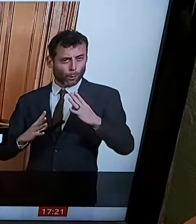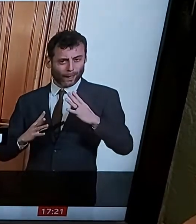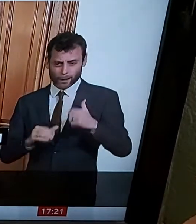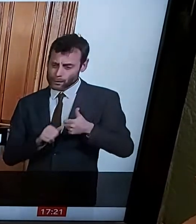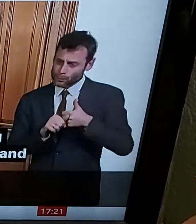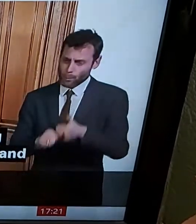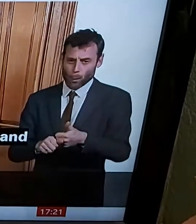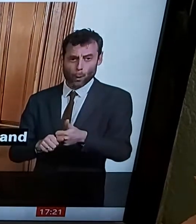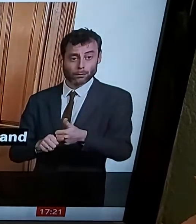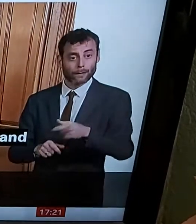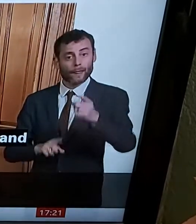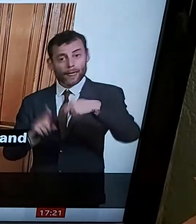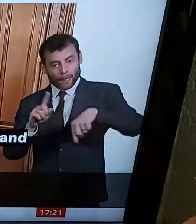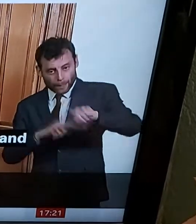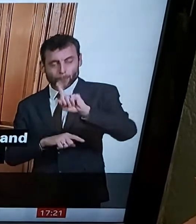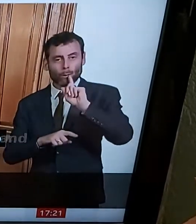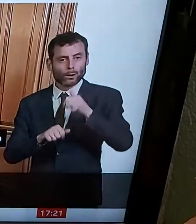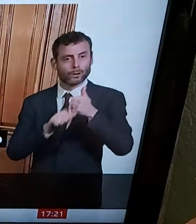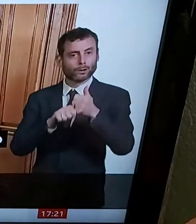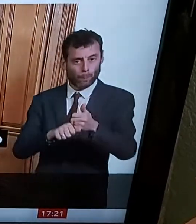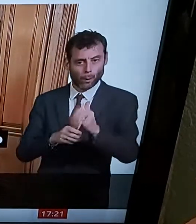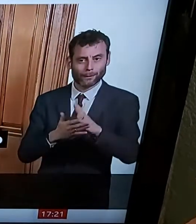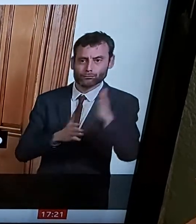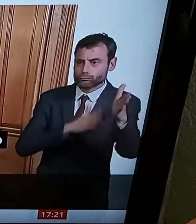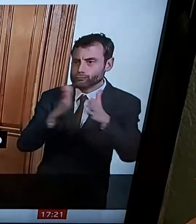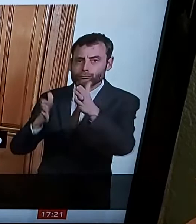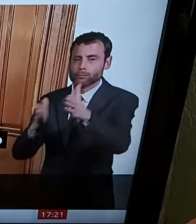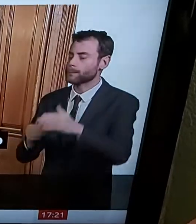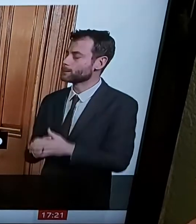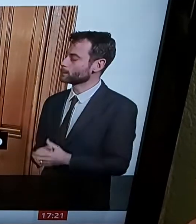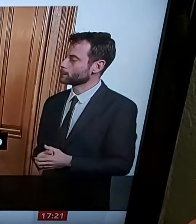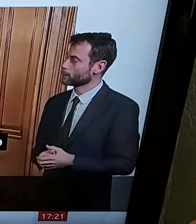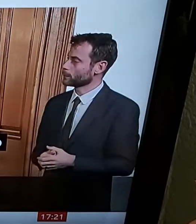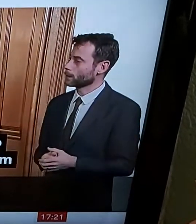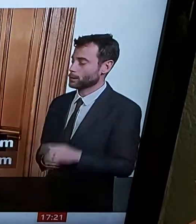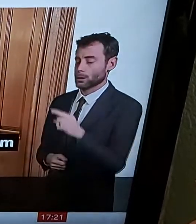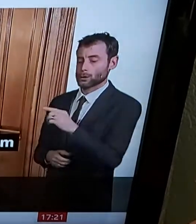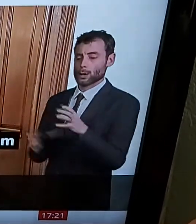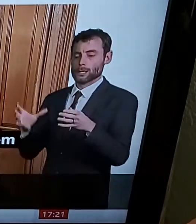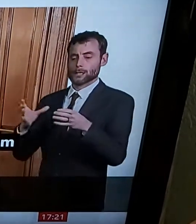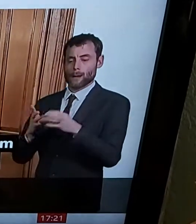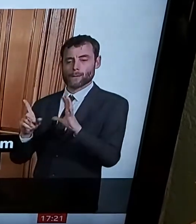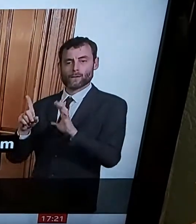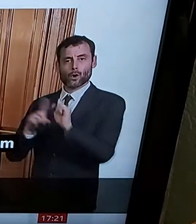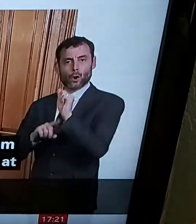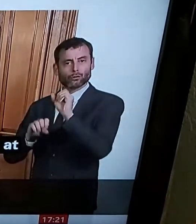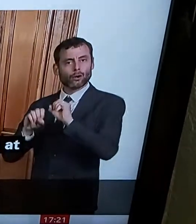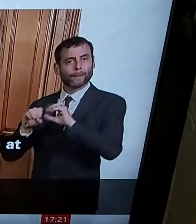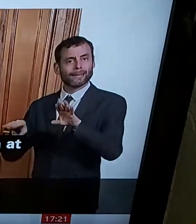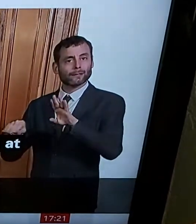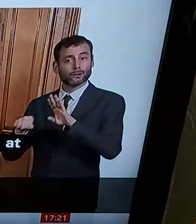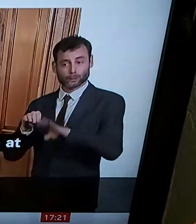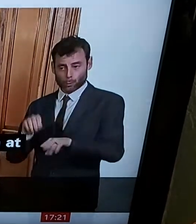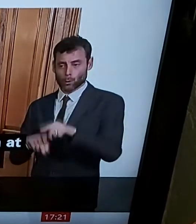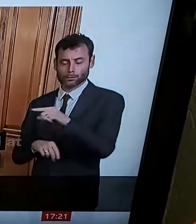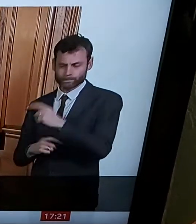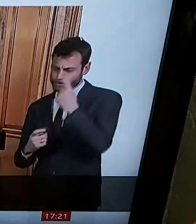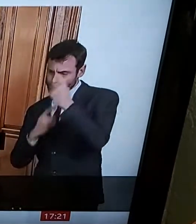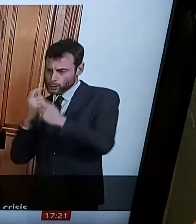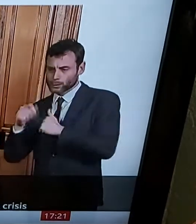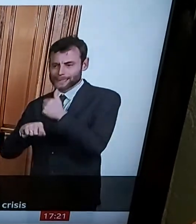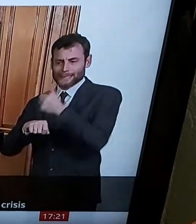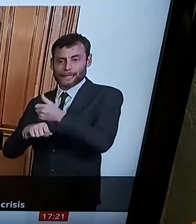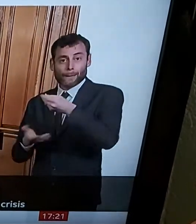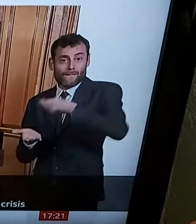we can to support them. And my colleague Oliver Dowden at the Department of Culture, Media and Sport is looking at a specific fund in order to